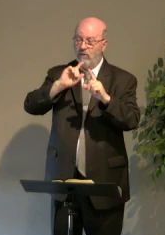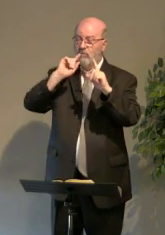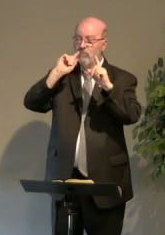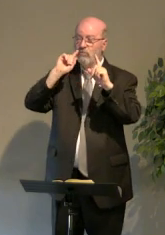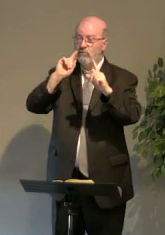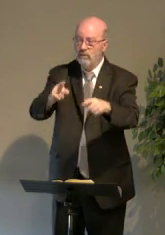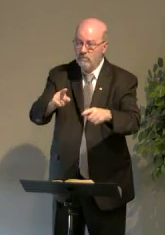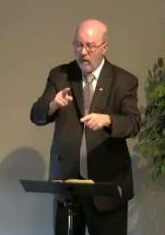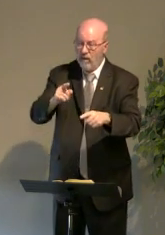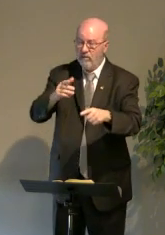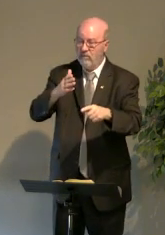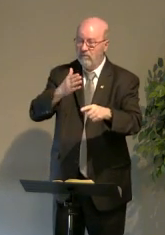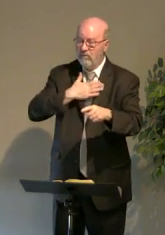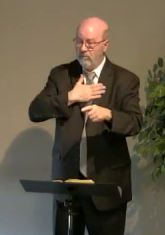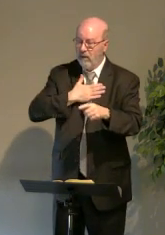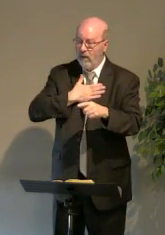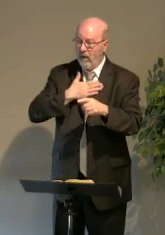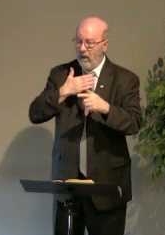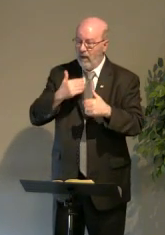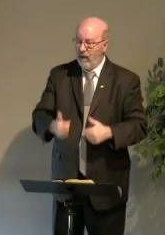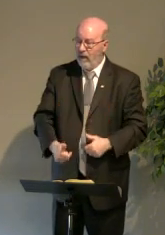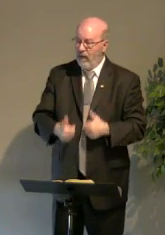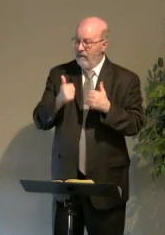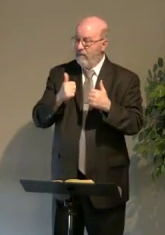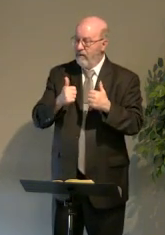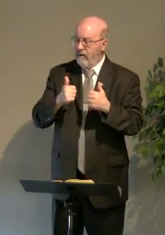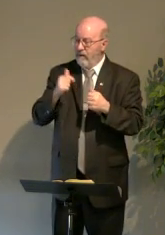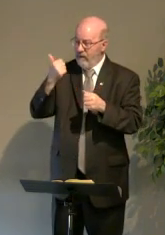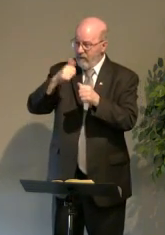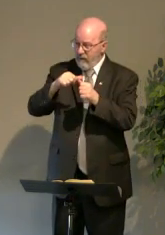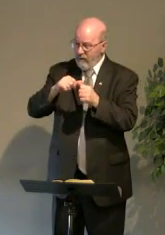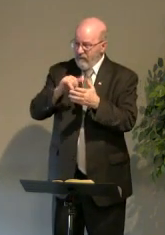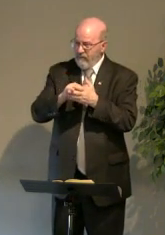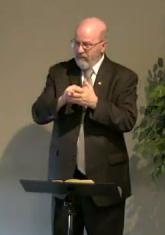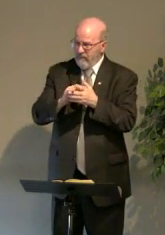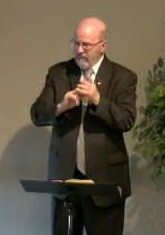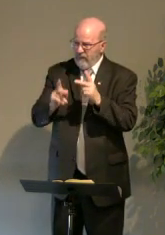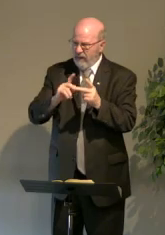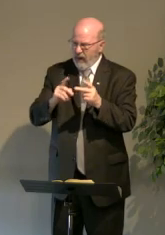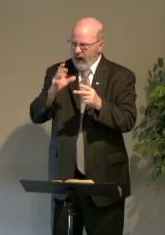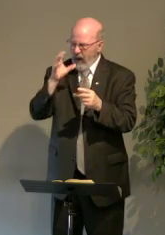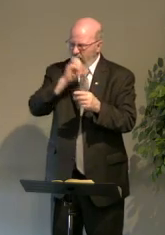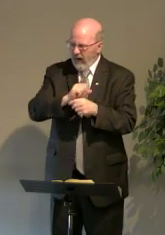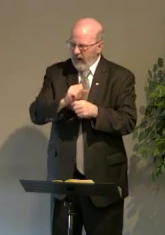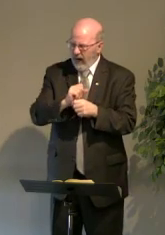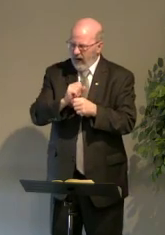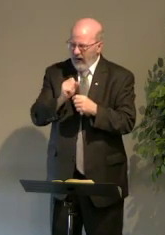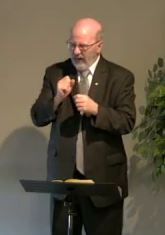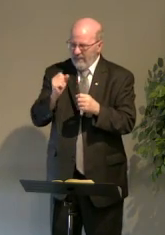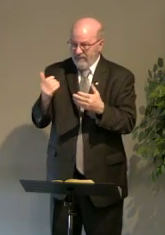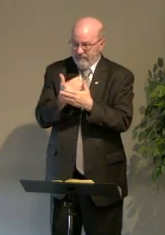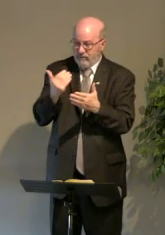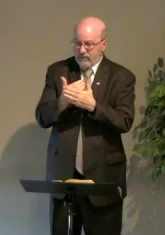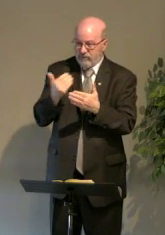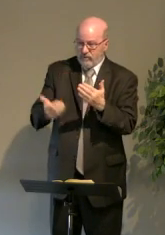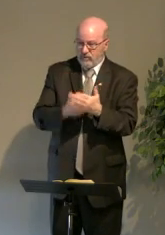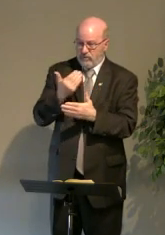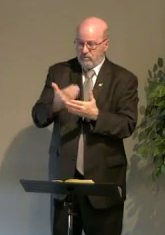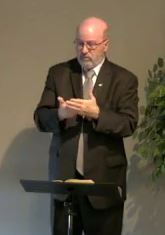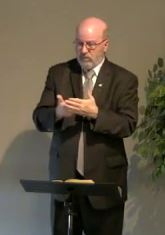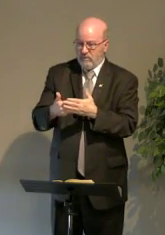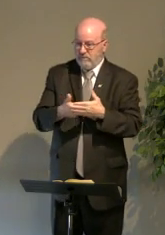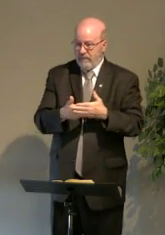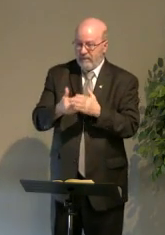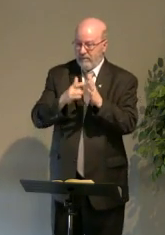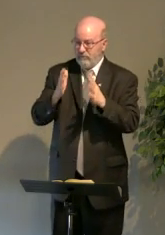to my condition. We need to be reminded of that, folks. I miss the freshness of a newborn baby